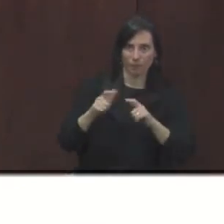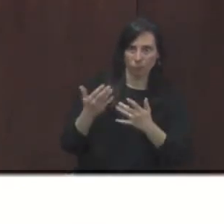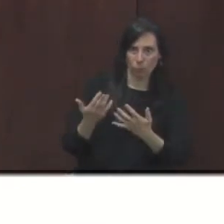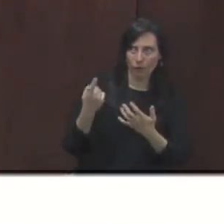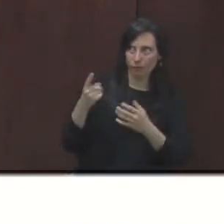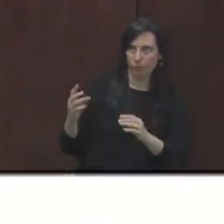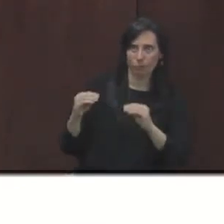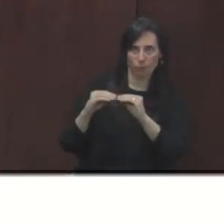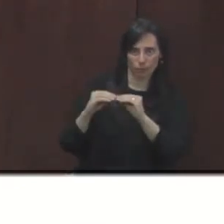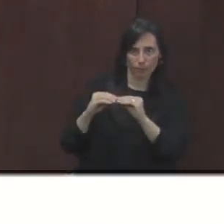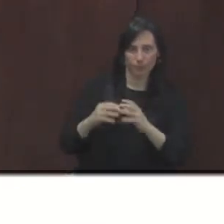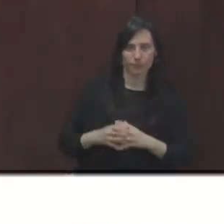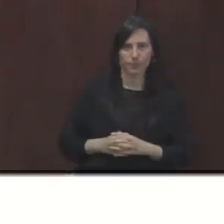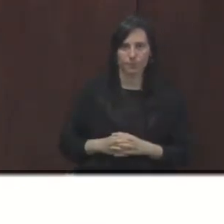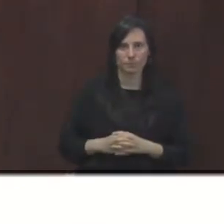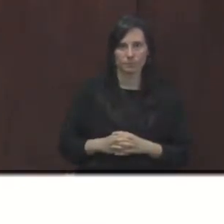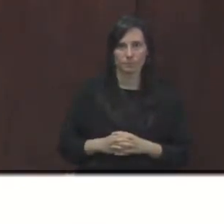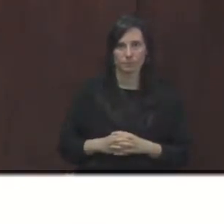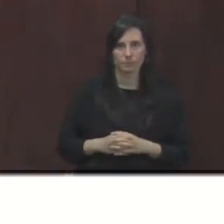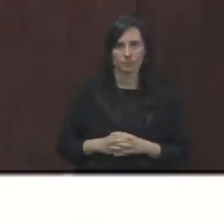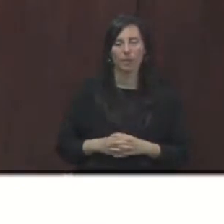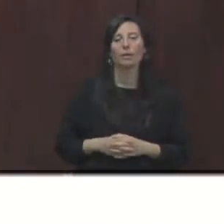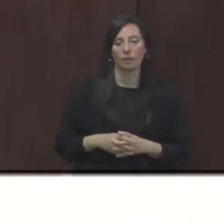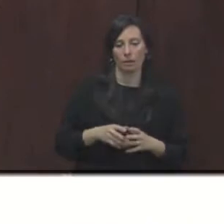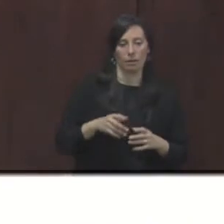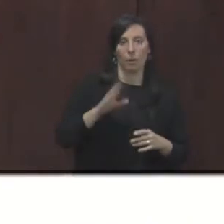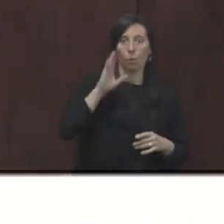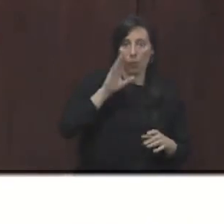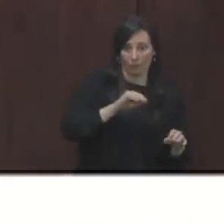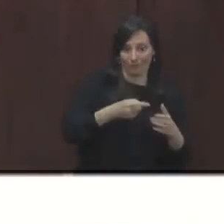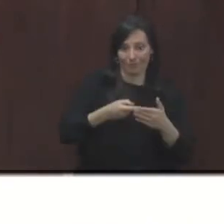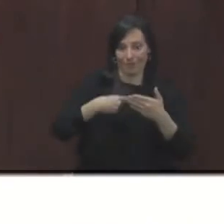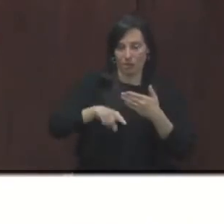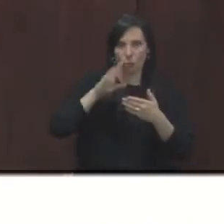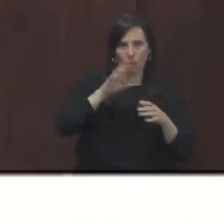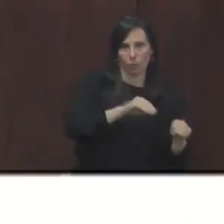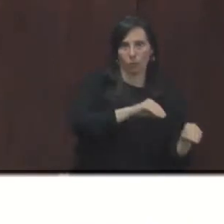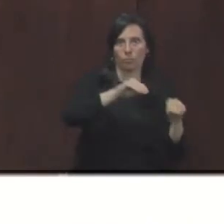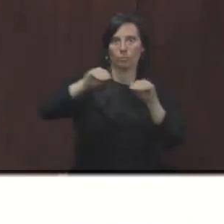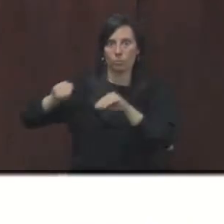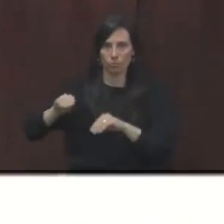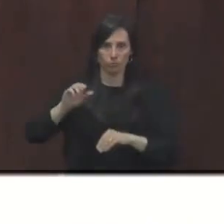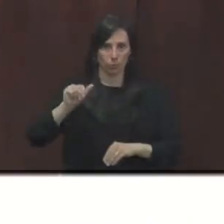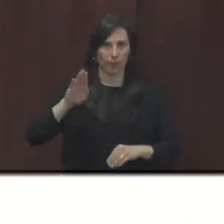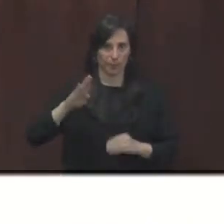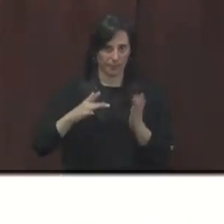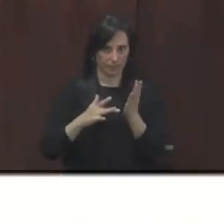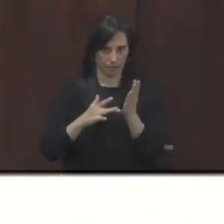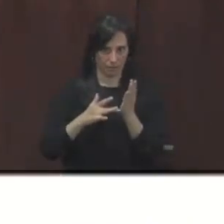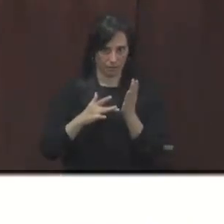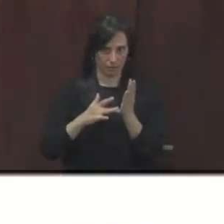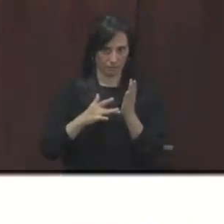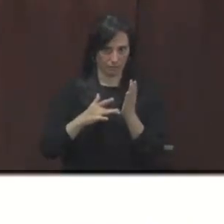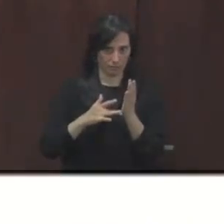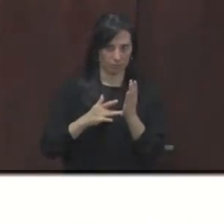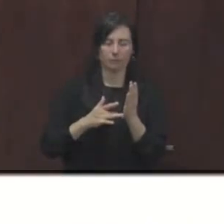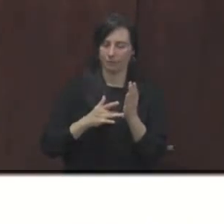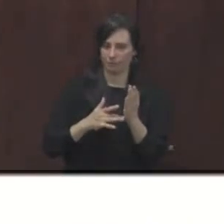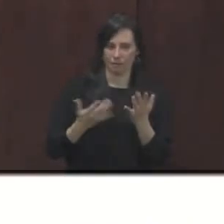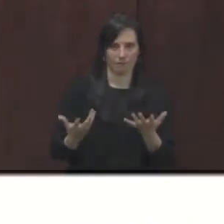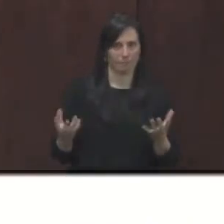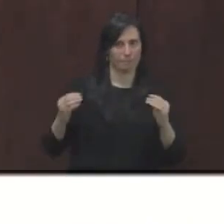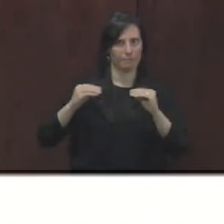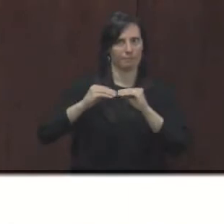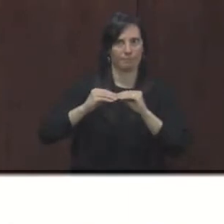We're relocating our fixed site to AB Tech next week, which will increase our weekly capacity to 2,000 at our fixed sites. We're